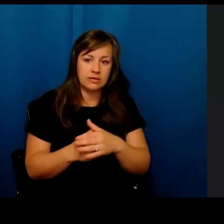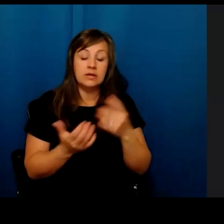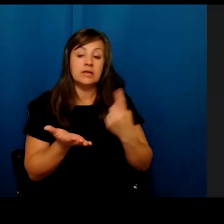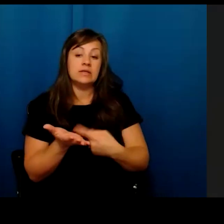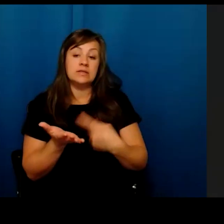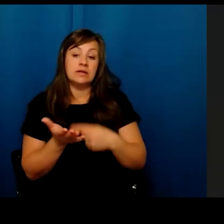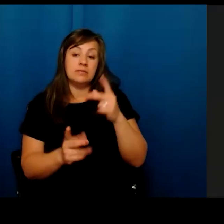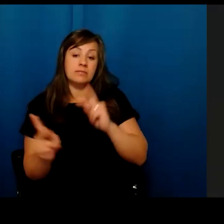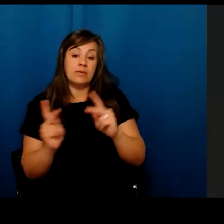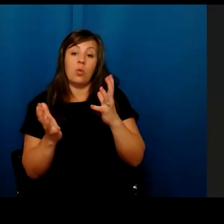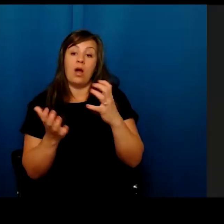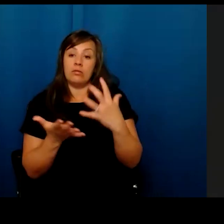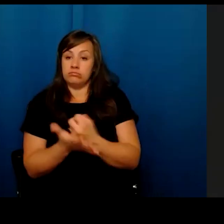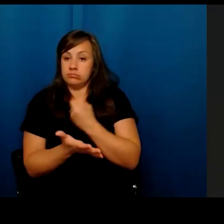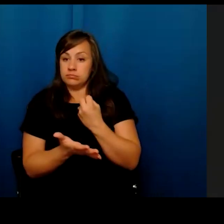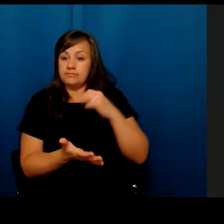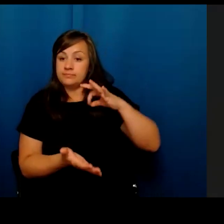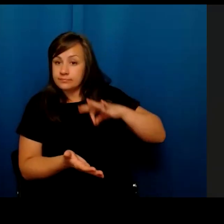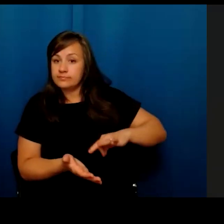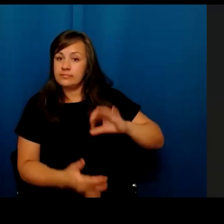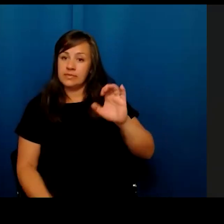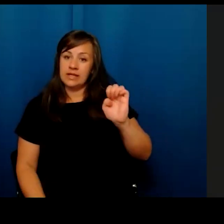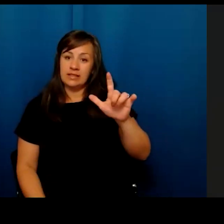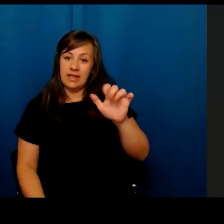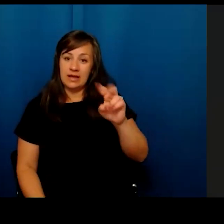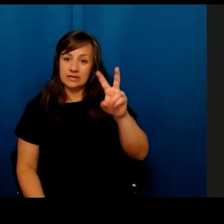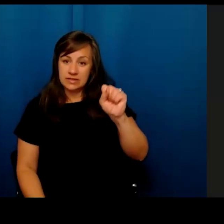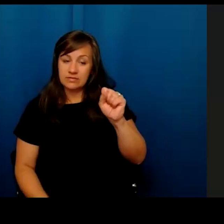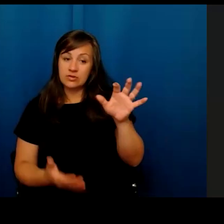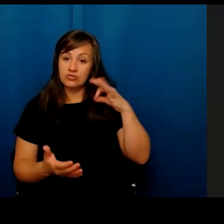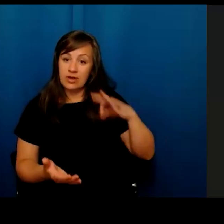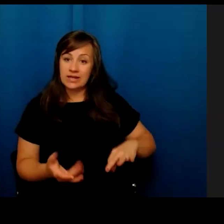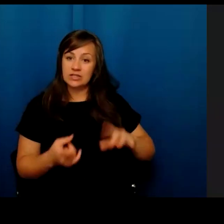want to use elective credits in order to earn a minor